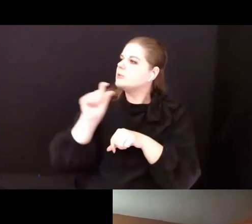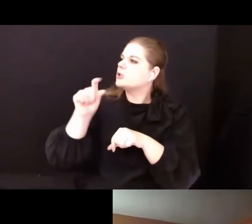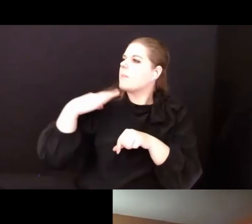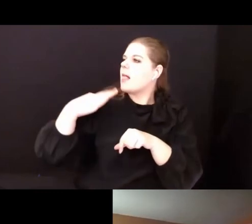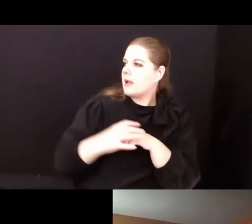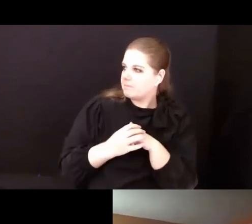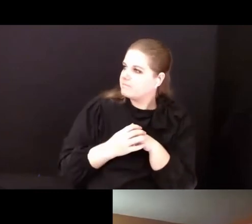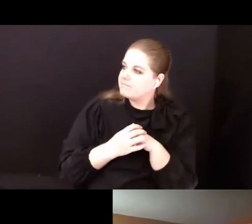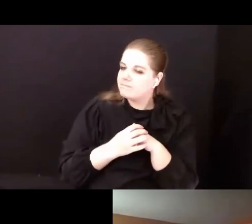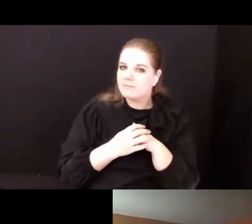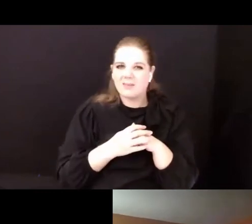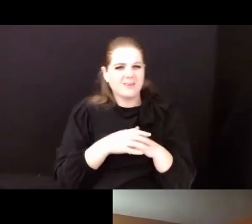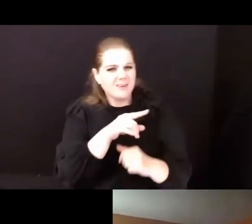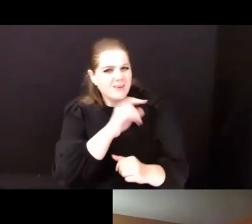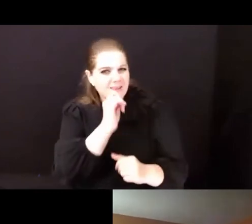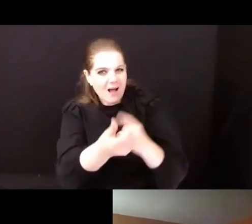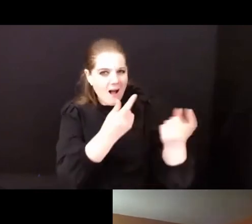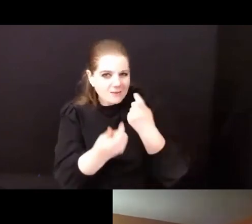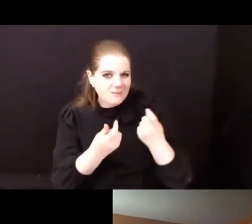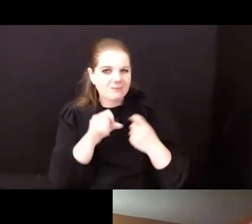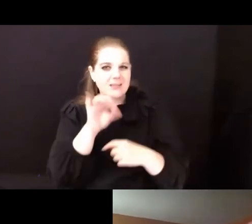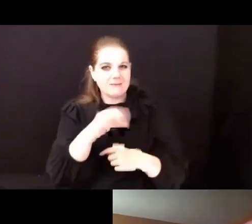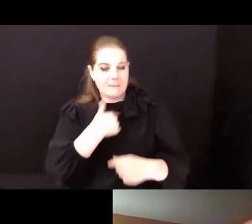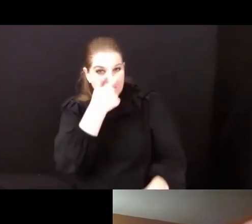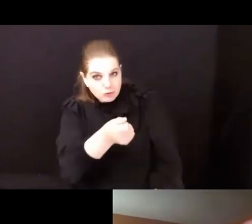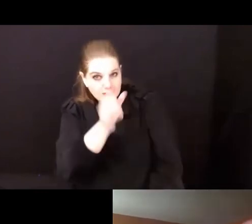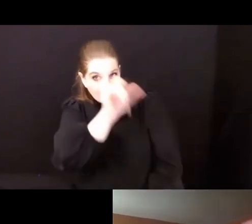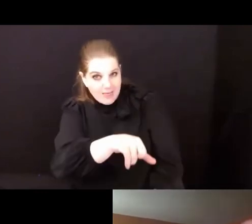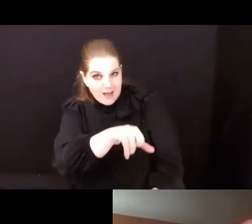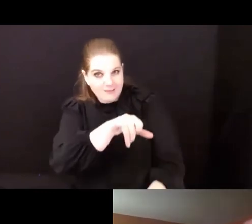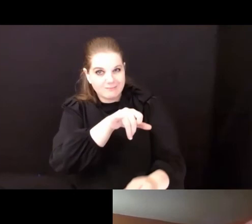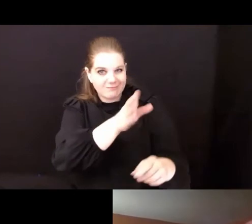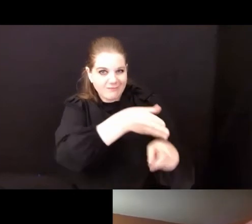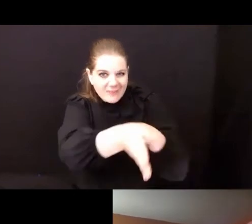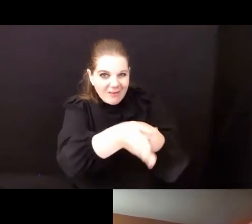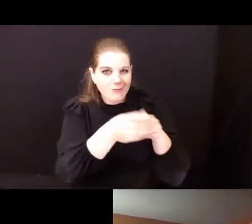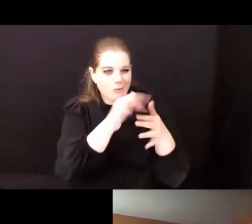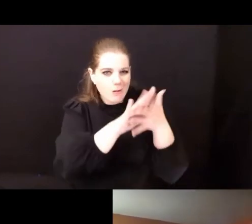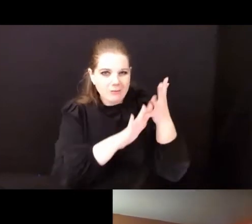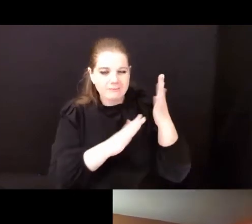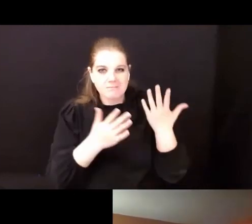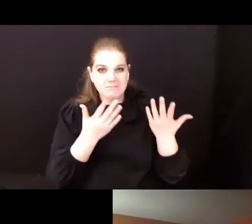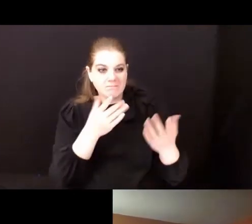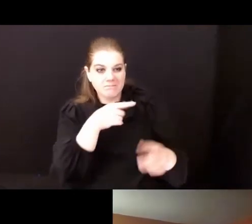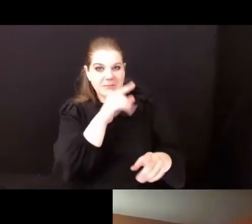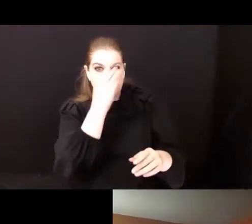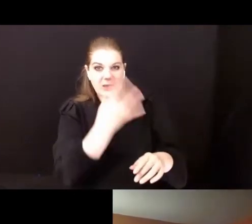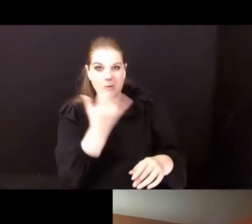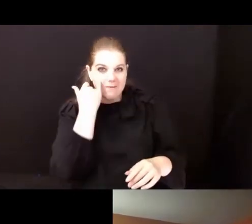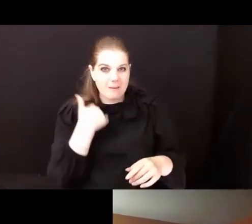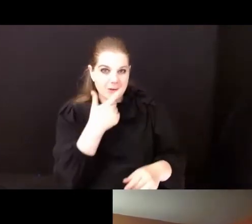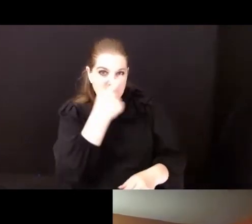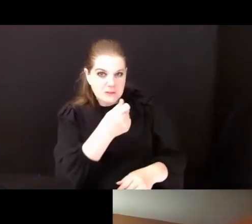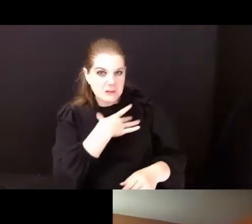even asking me if I'm interested in that job, but they felt this is the type of